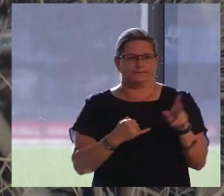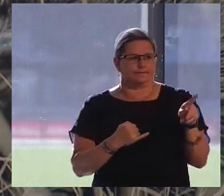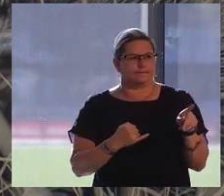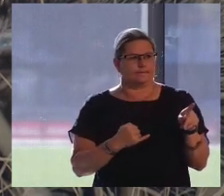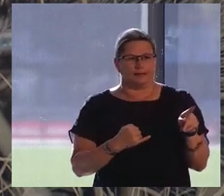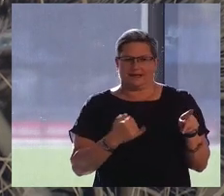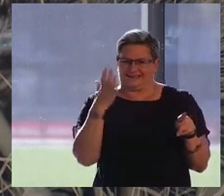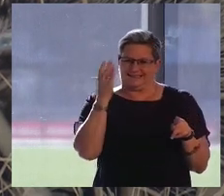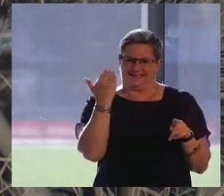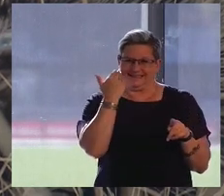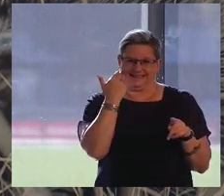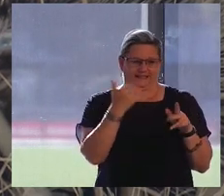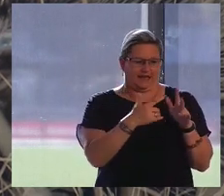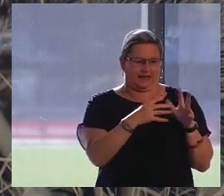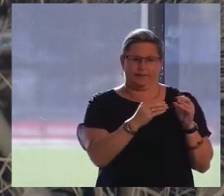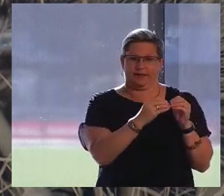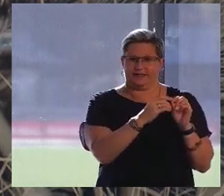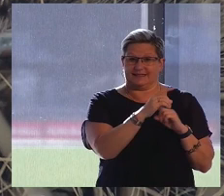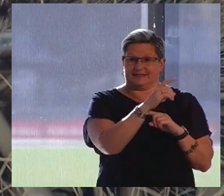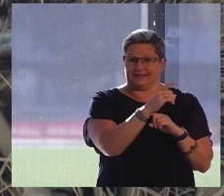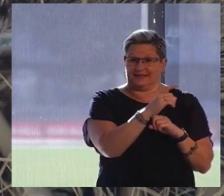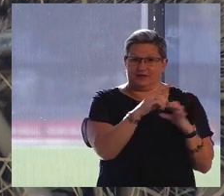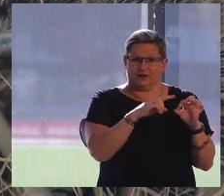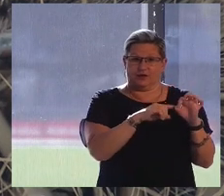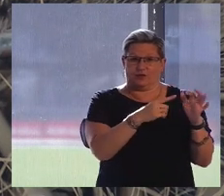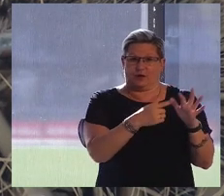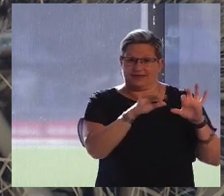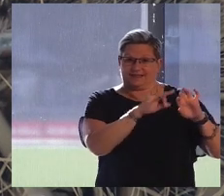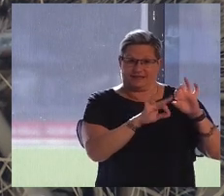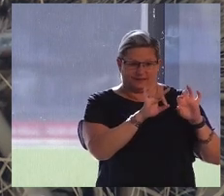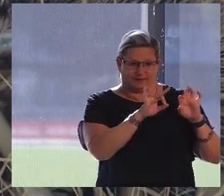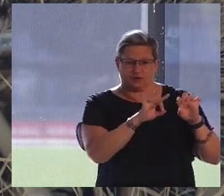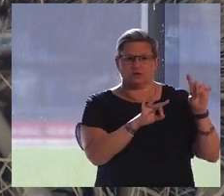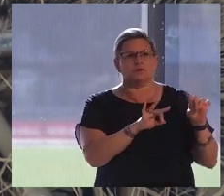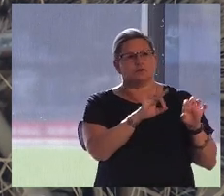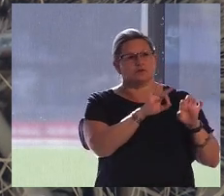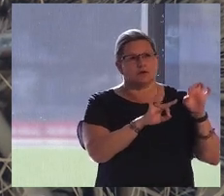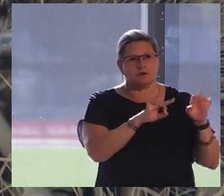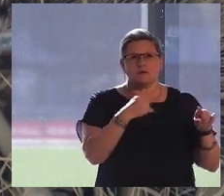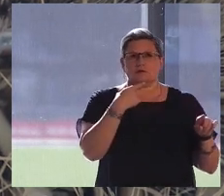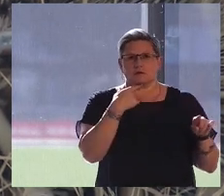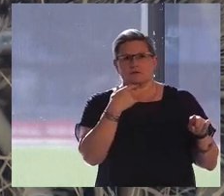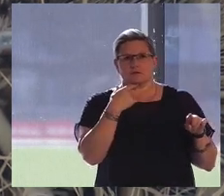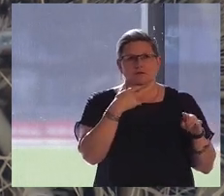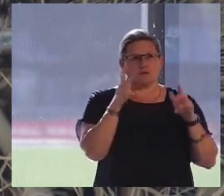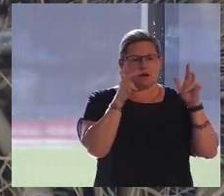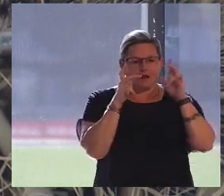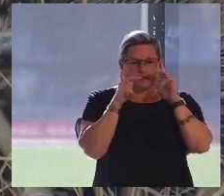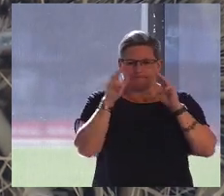ABC Q&A science special, and that, along with a few other factors, had made him realise that he'd changed his